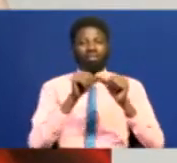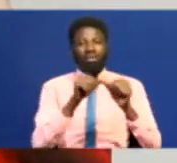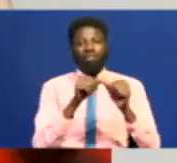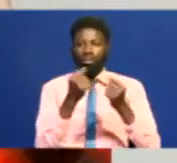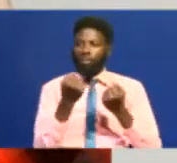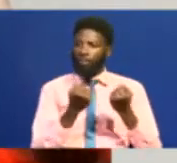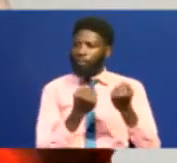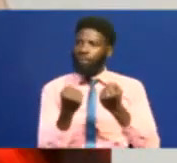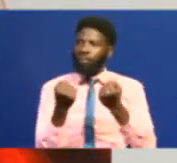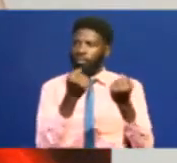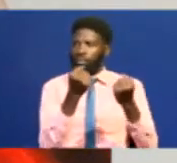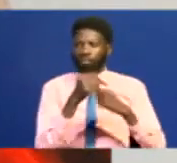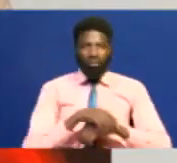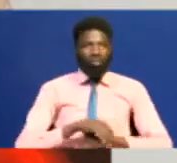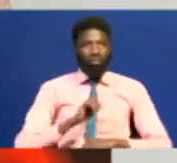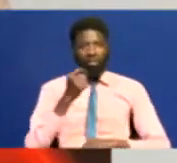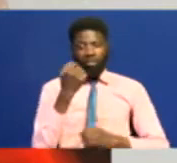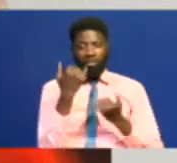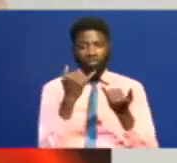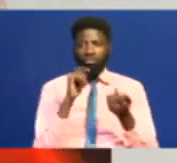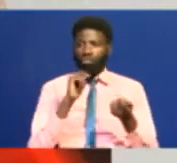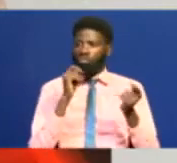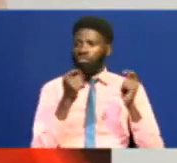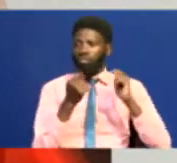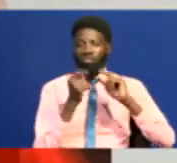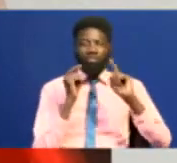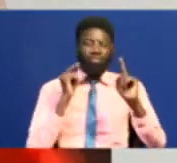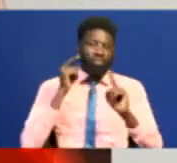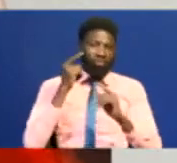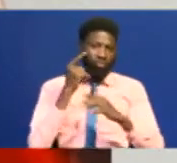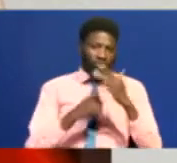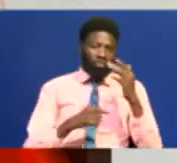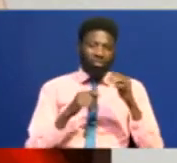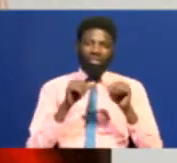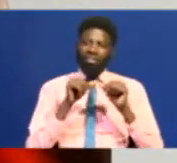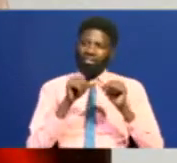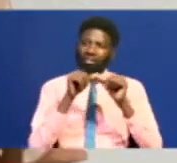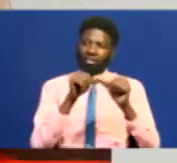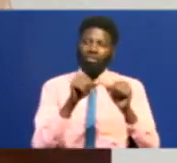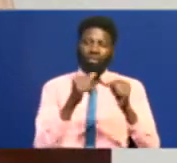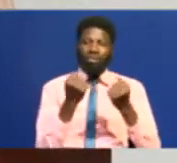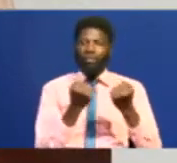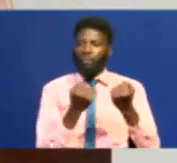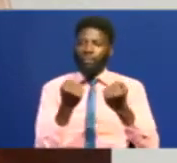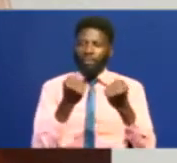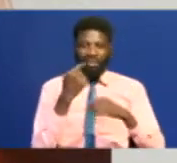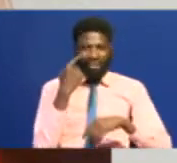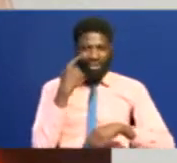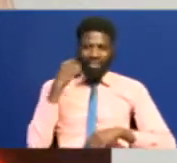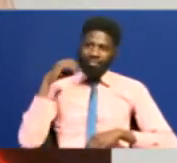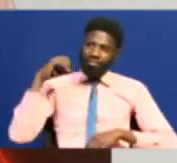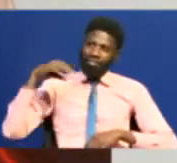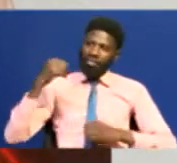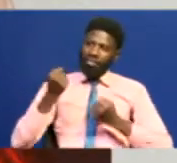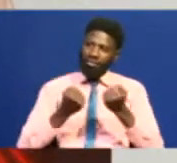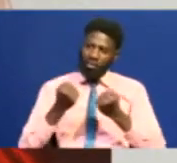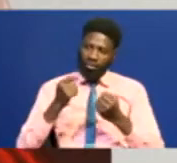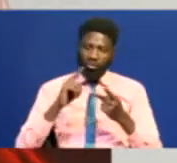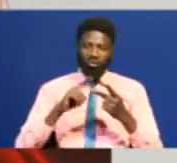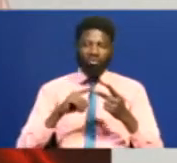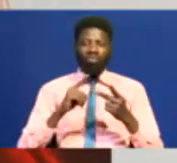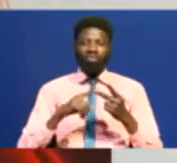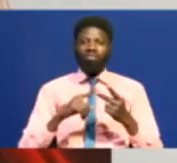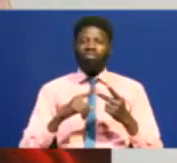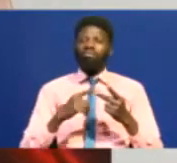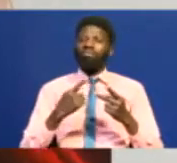I think, as Kenya is leading the transition towards sustainable mobility practices. So you have mm-hmm. seen the drive with the EVs, yes. you know, the two-wheelers coming